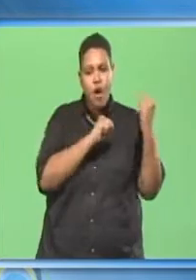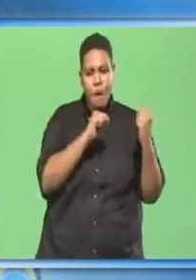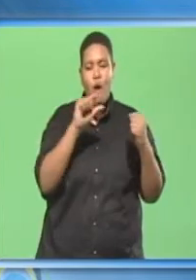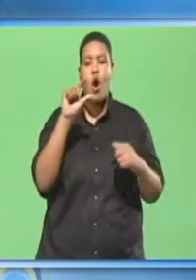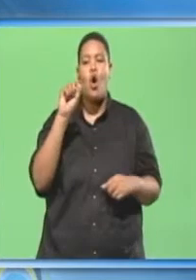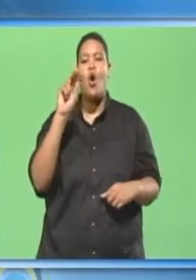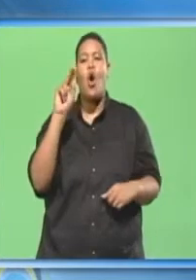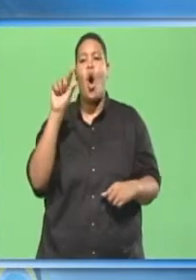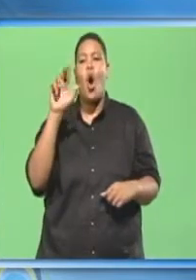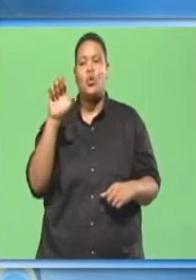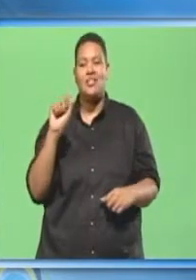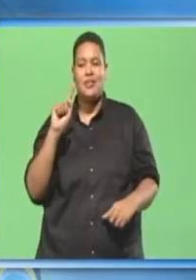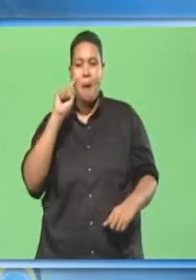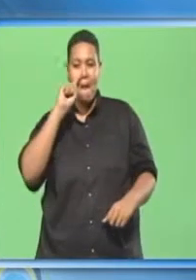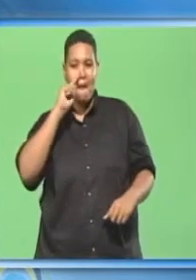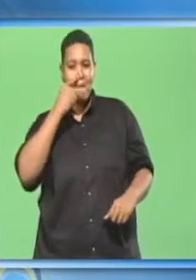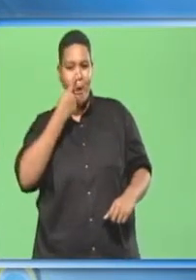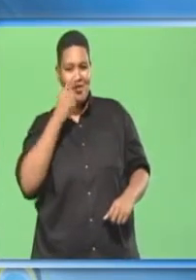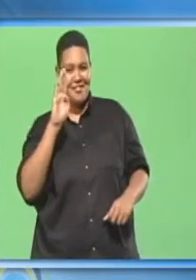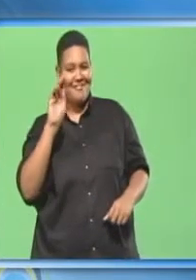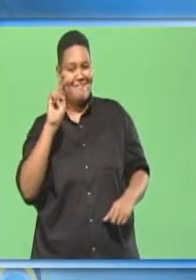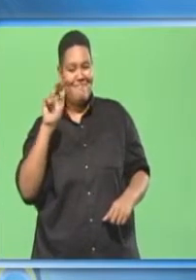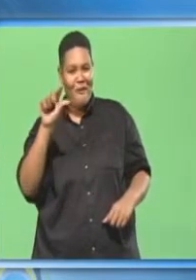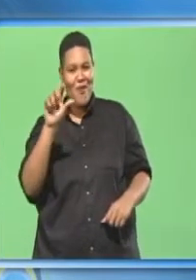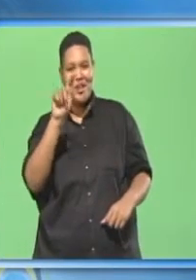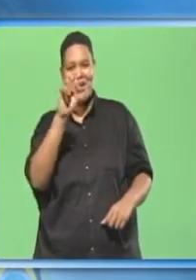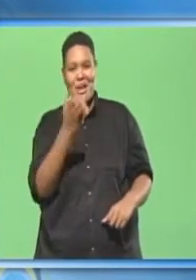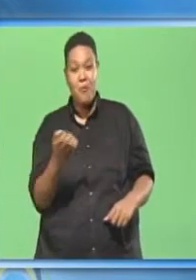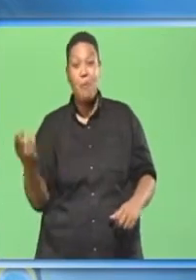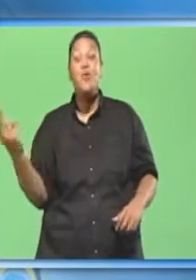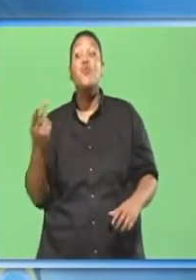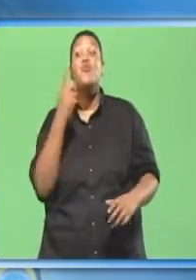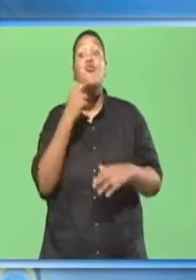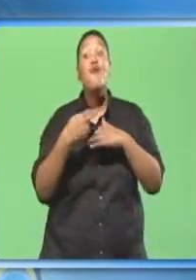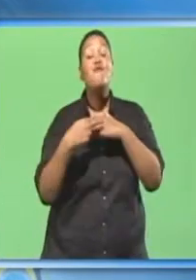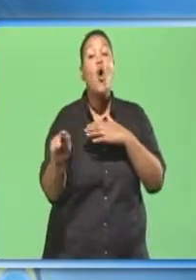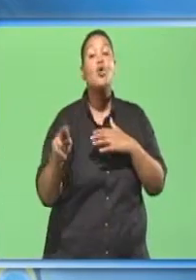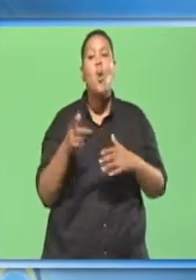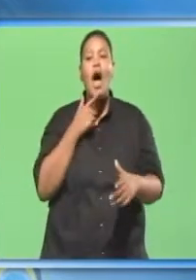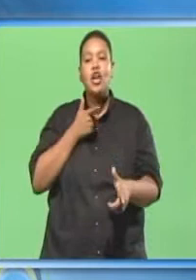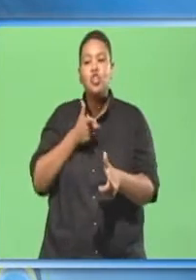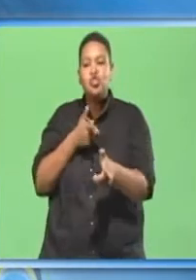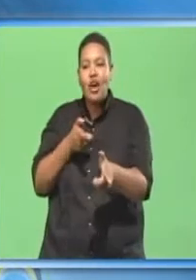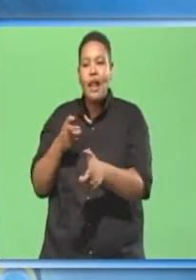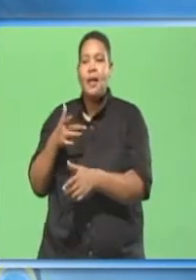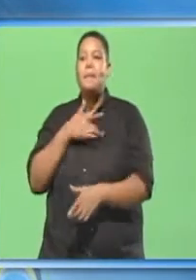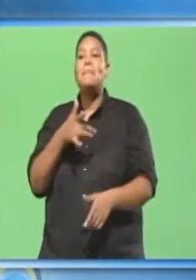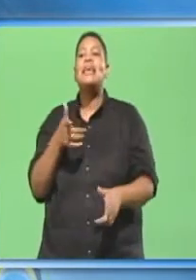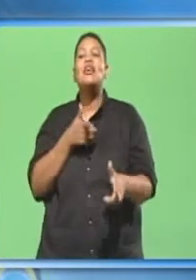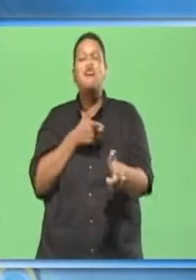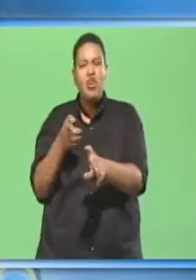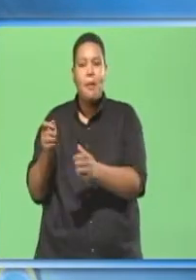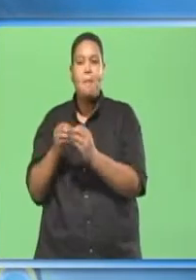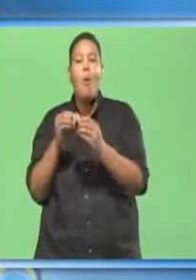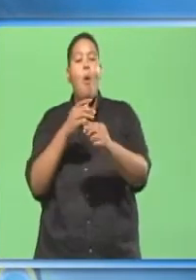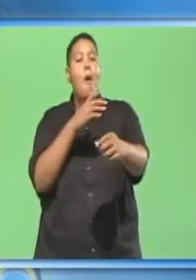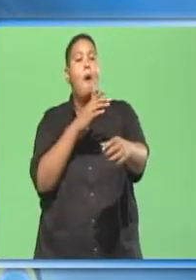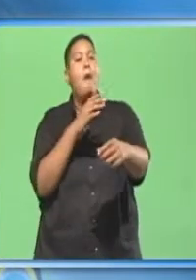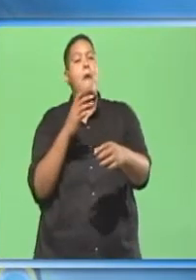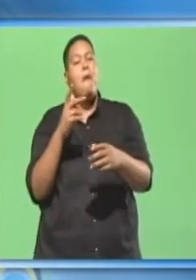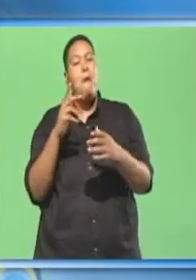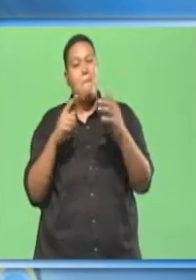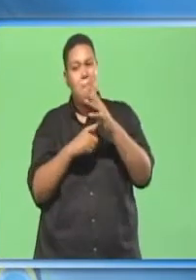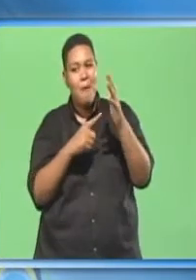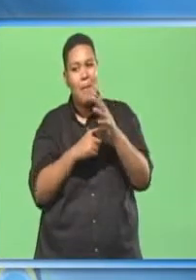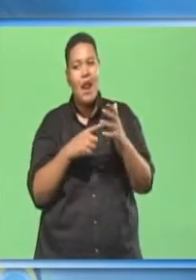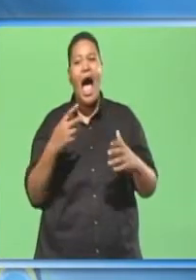Boring tools. These tools are referred to as drills, even though the electric drills are more popular. Sometimes hand drills such as the